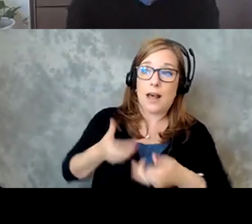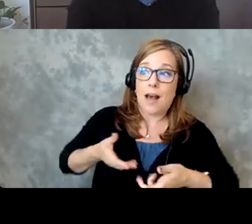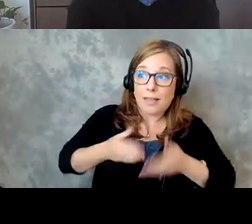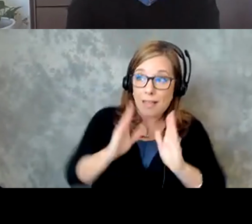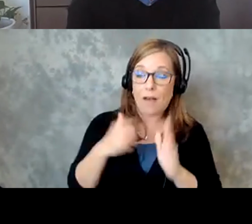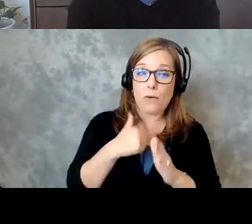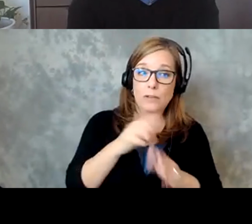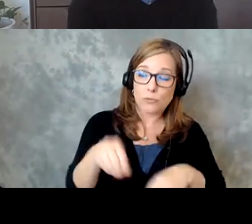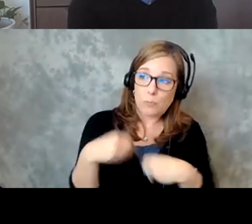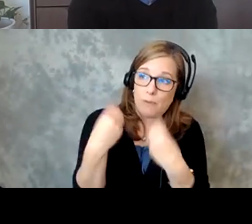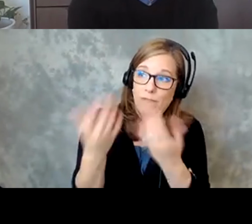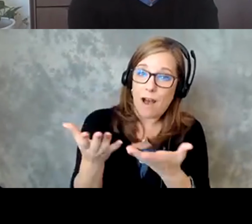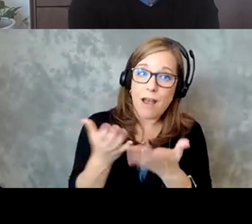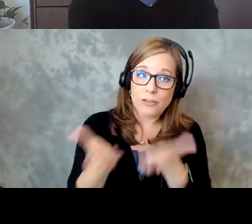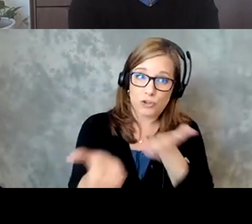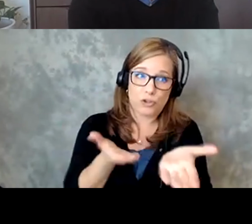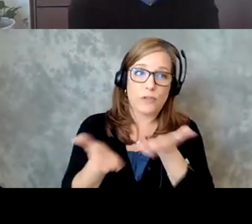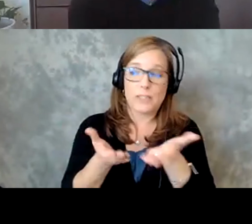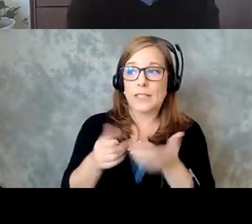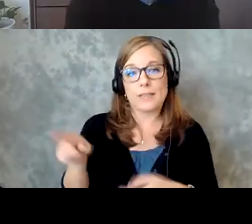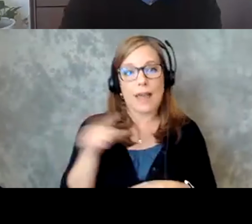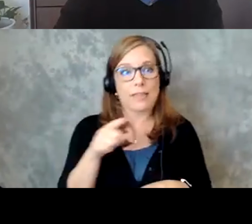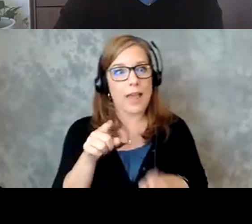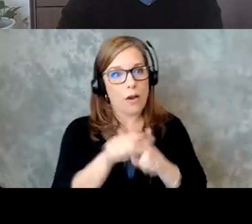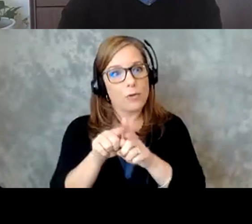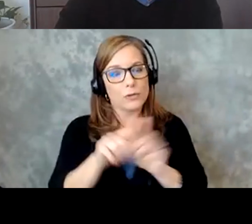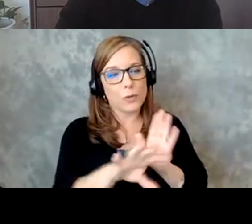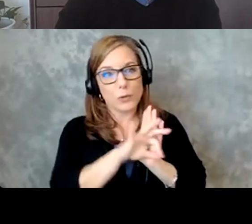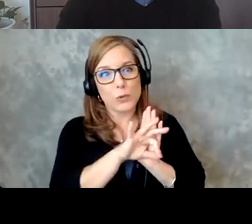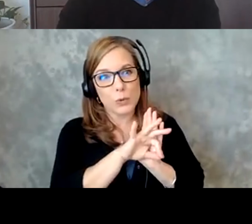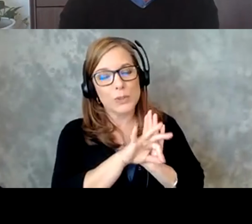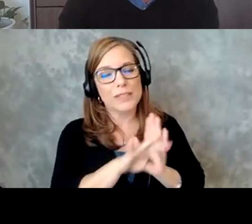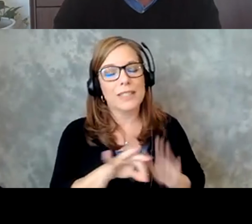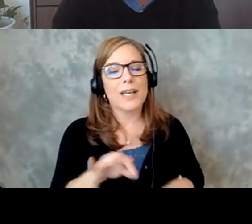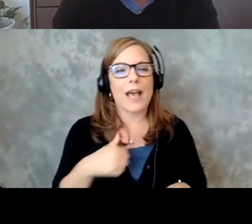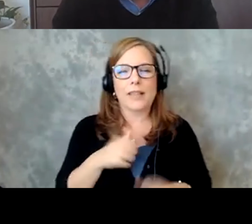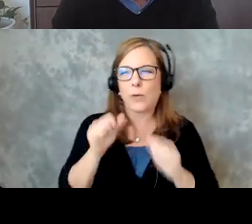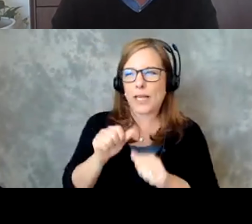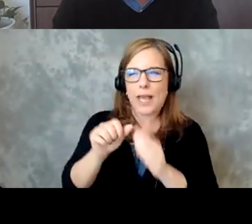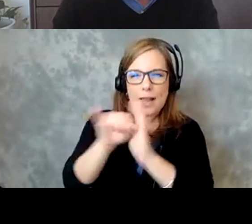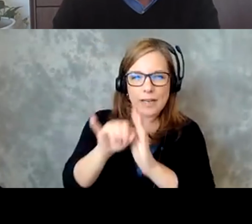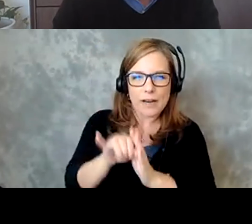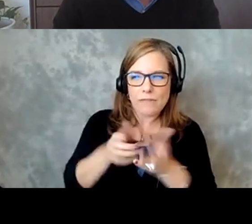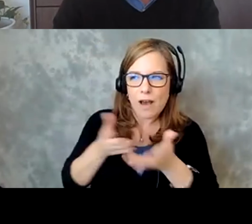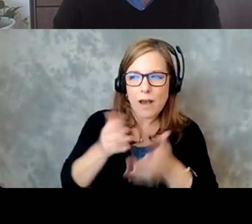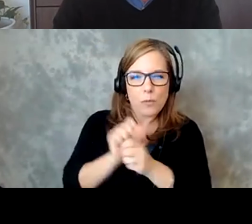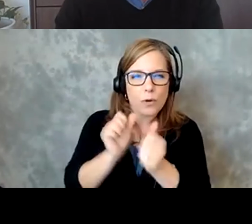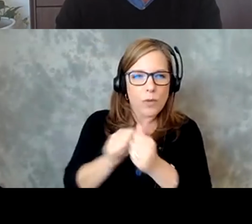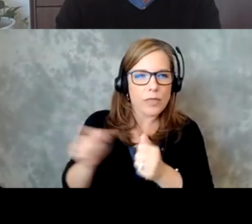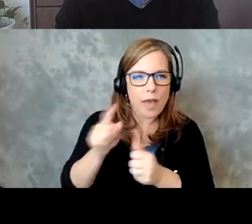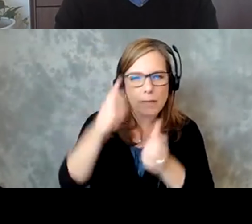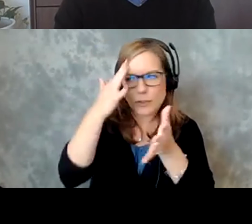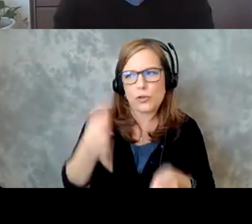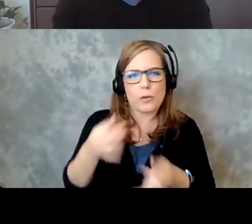that they also choose, and we could identify with them. This